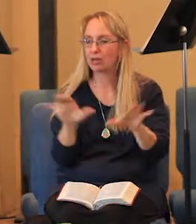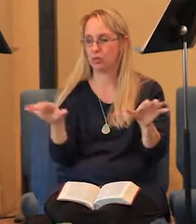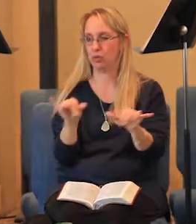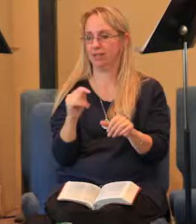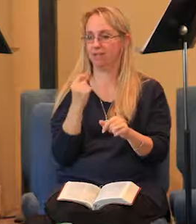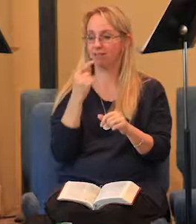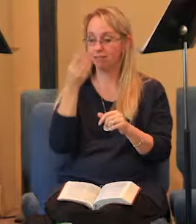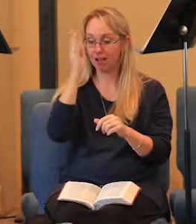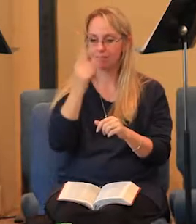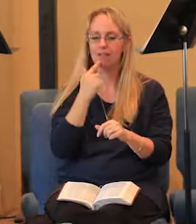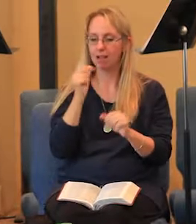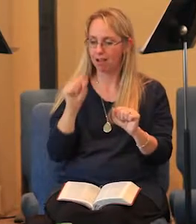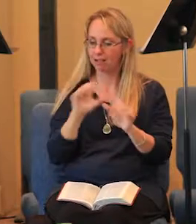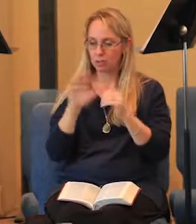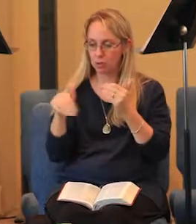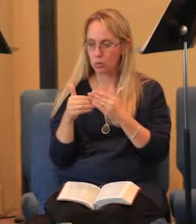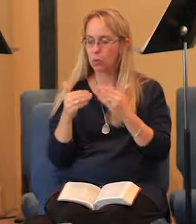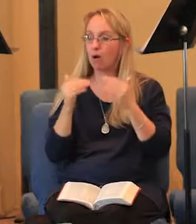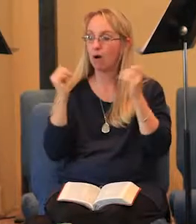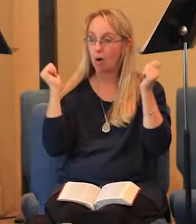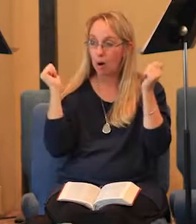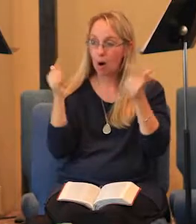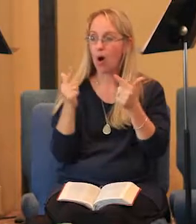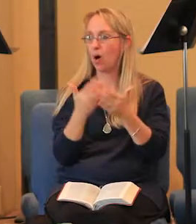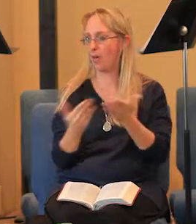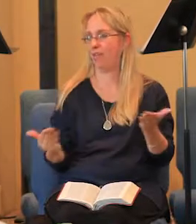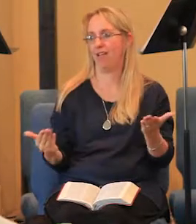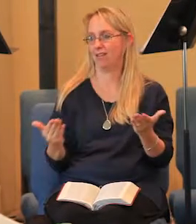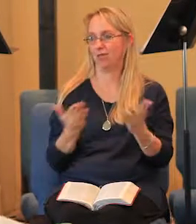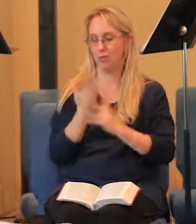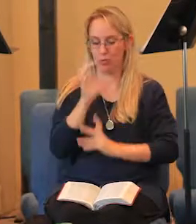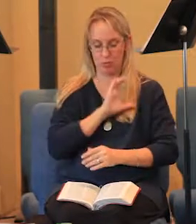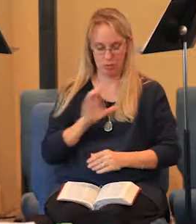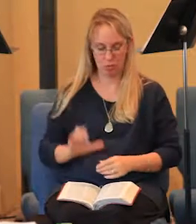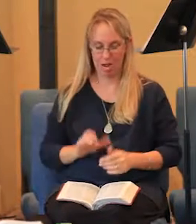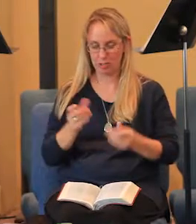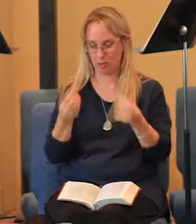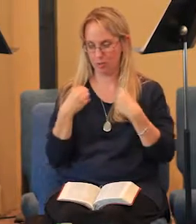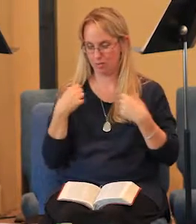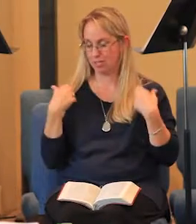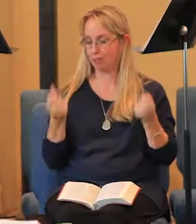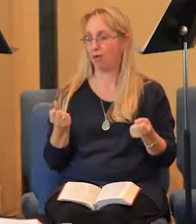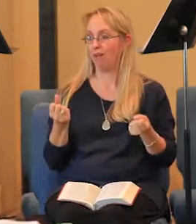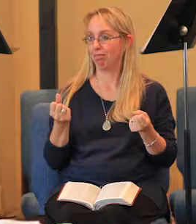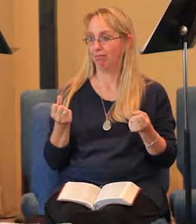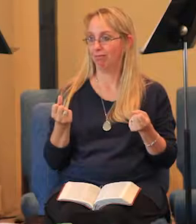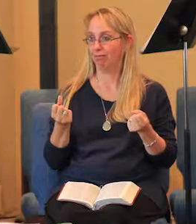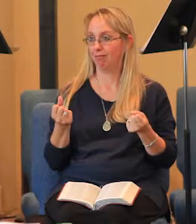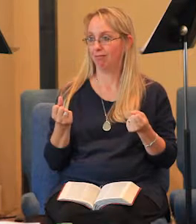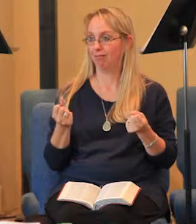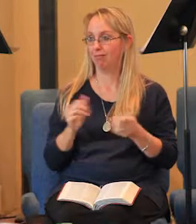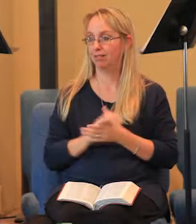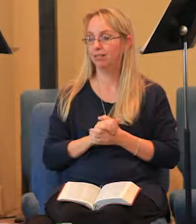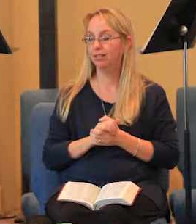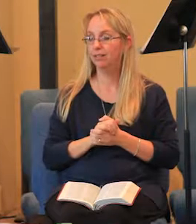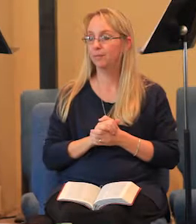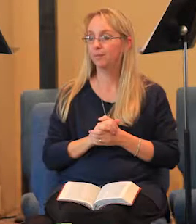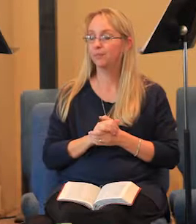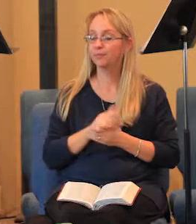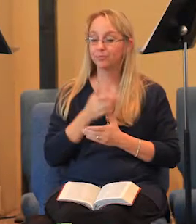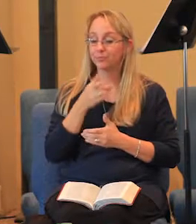I can do all things, God says. Paul says himself, I can do all things through Christ who gives me strength, or who strengthens